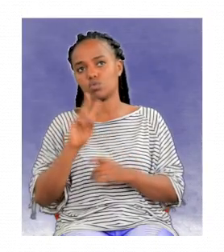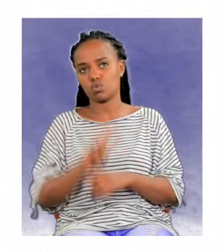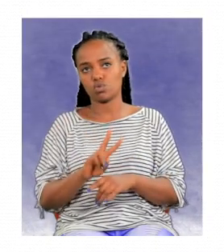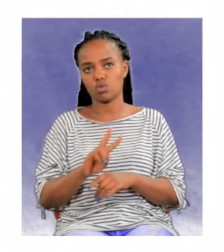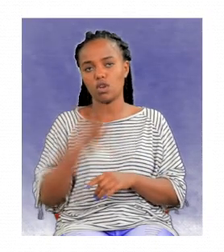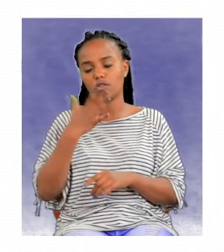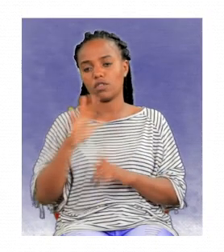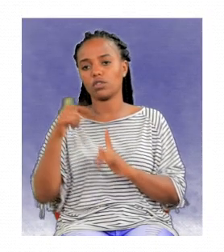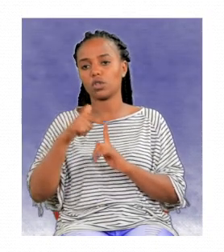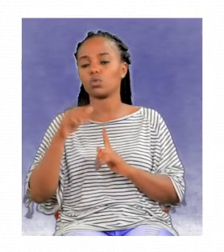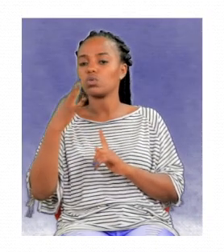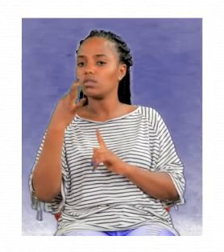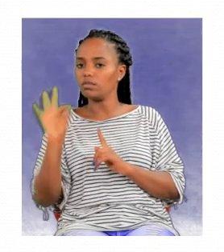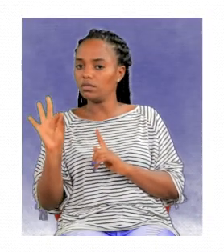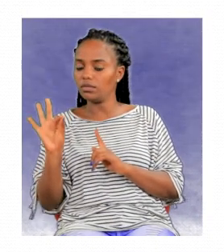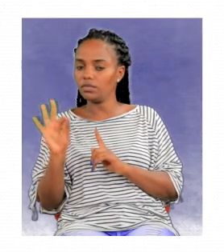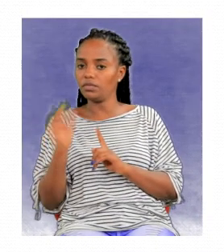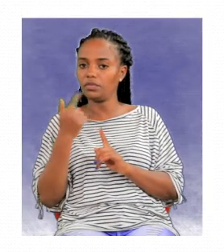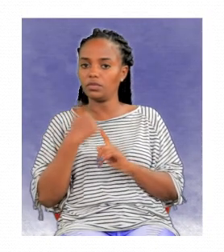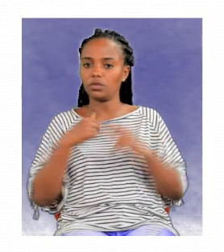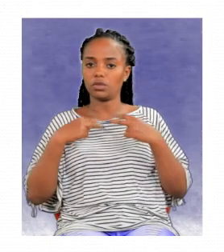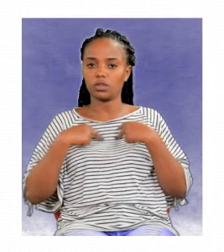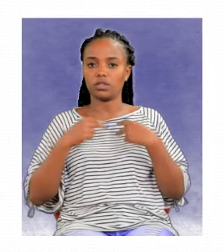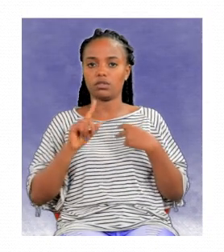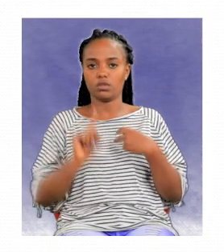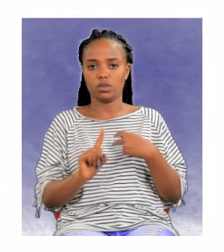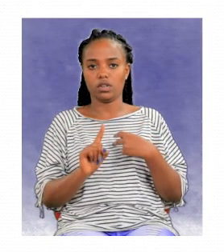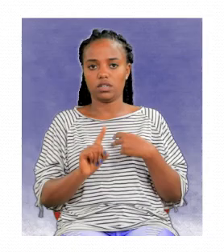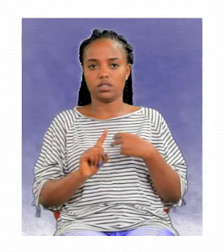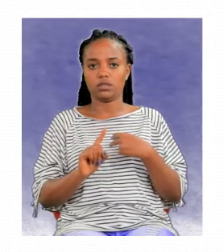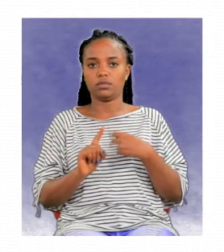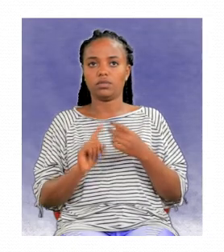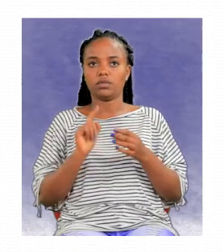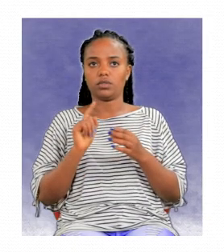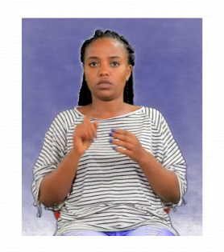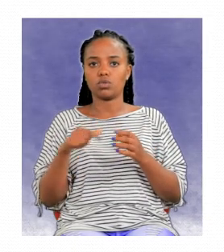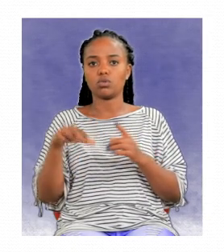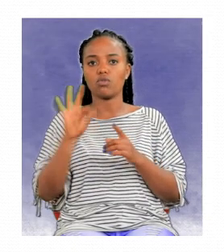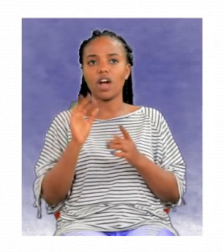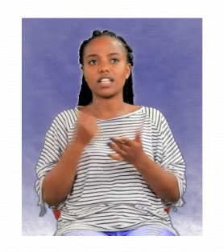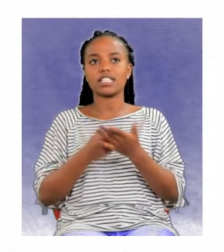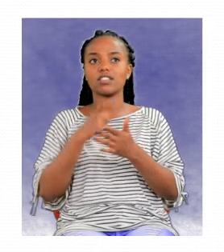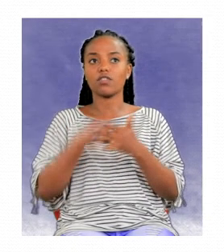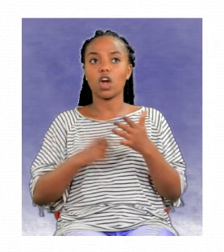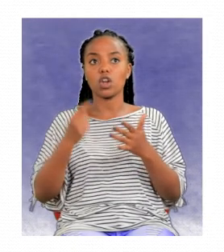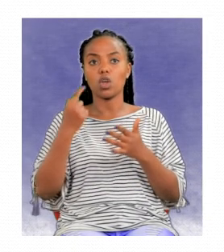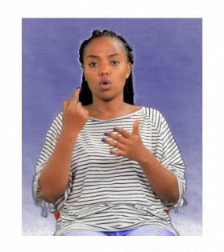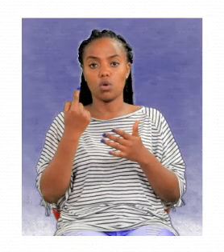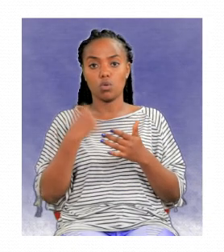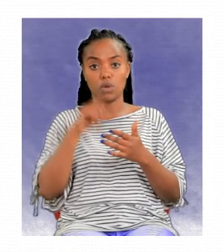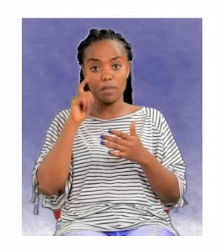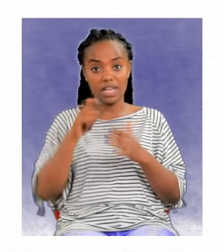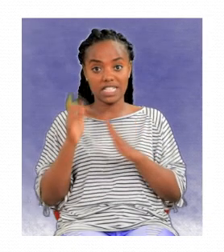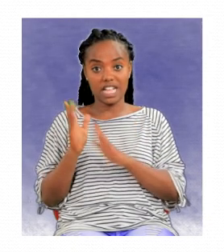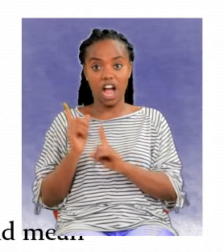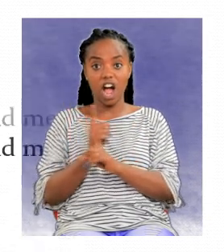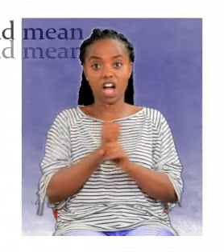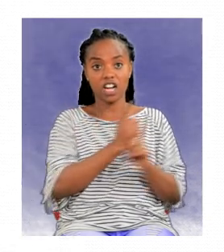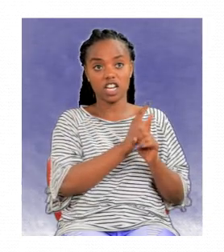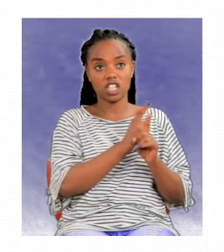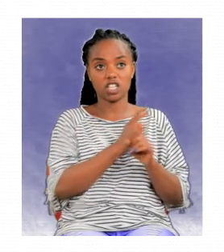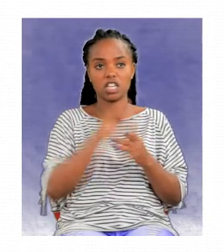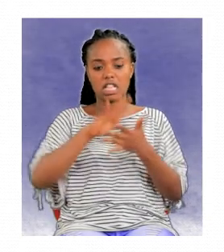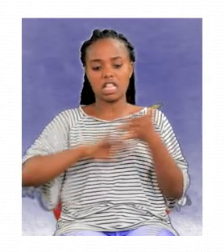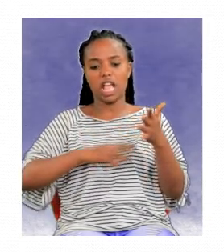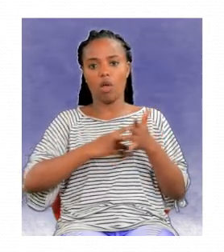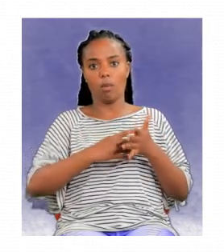from 15 to 19 we have 1. So to find these values, we need to arrange this in this tabular